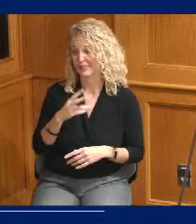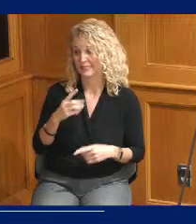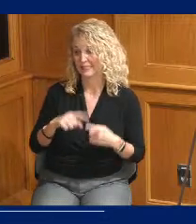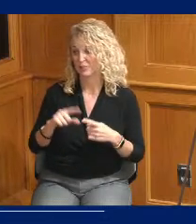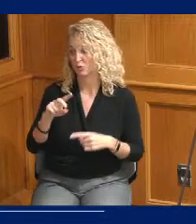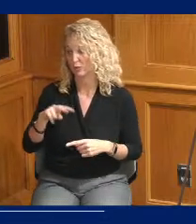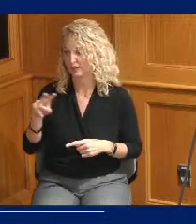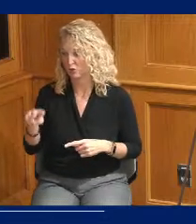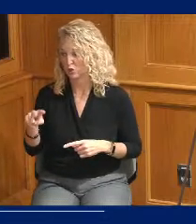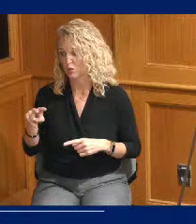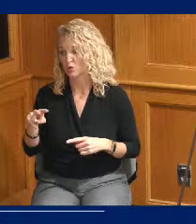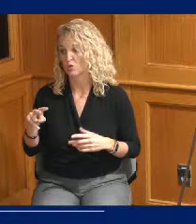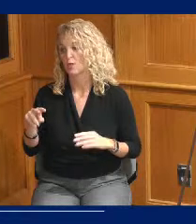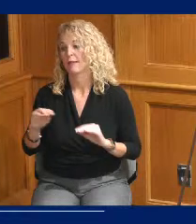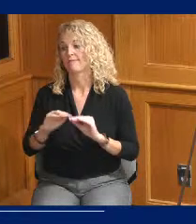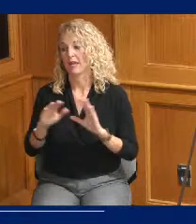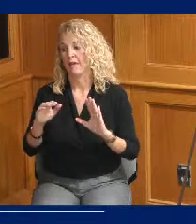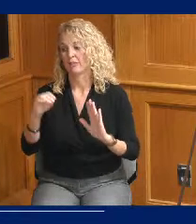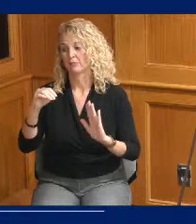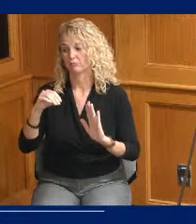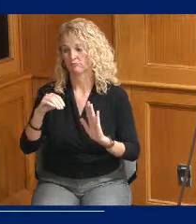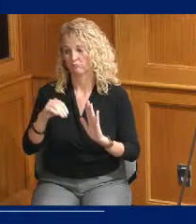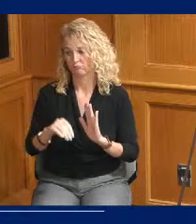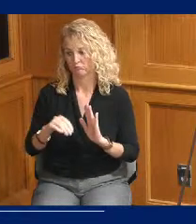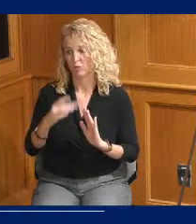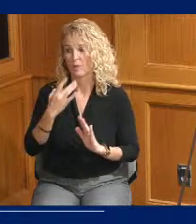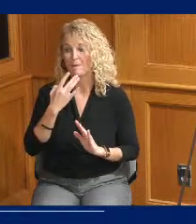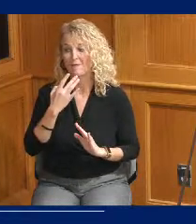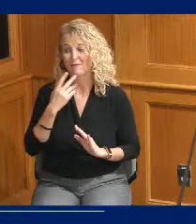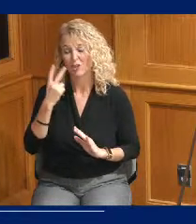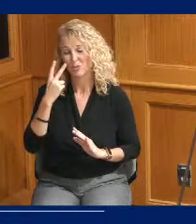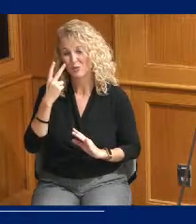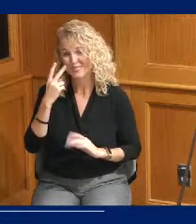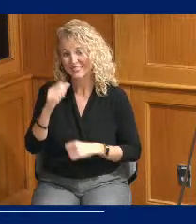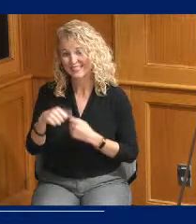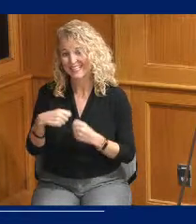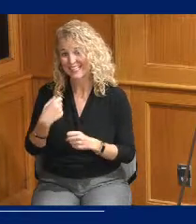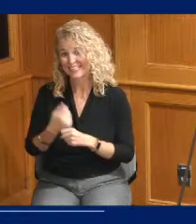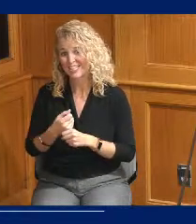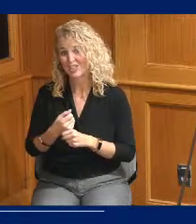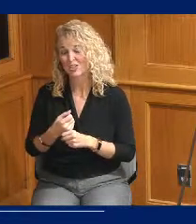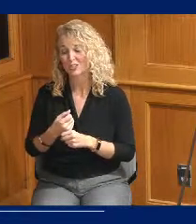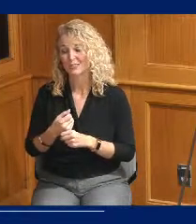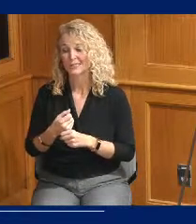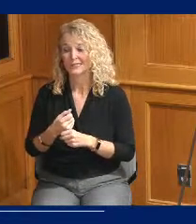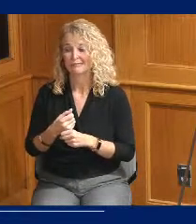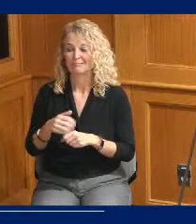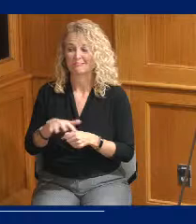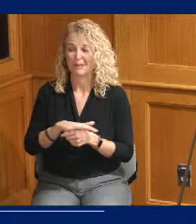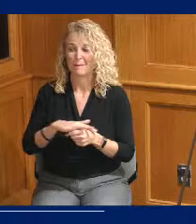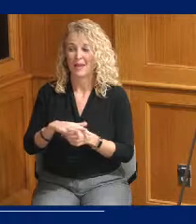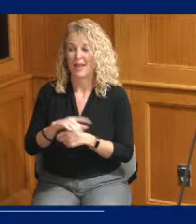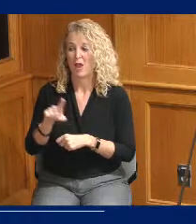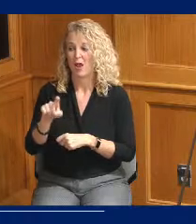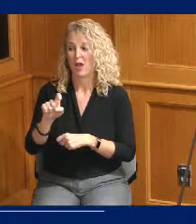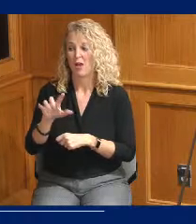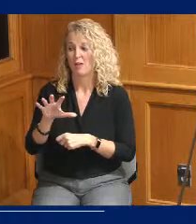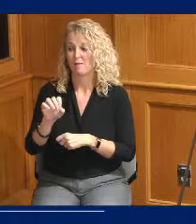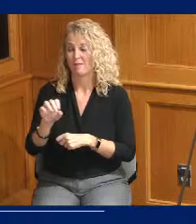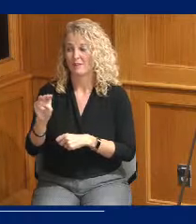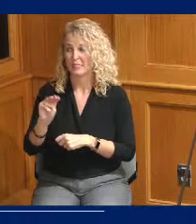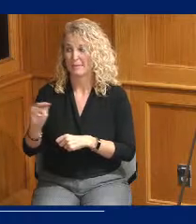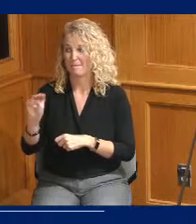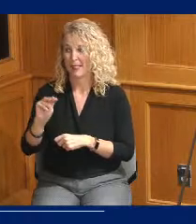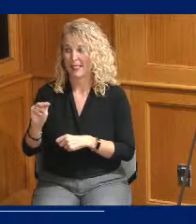and then started obviously dipping down. We like to see over the 10-year period of the consent decree right around 150 million in that